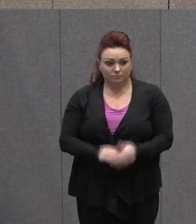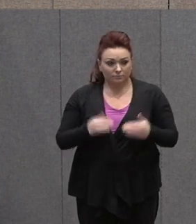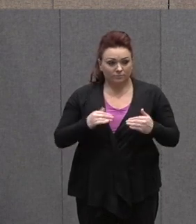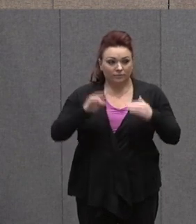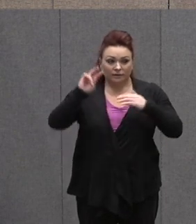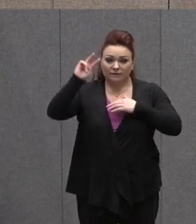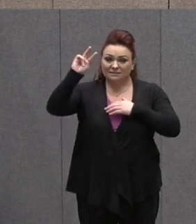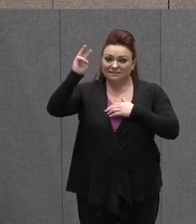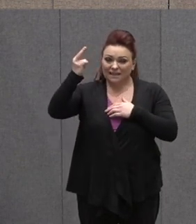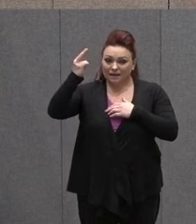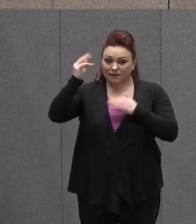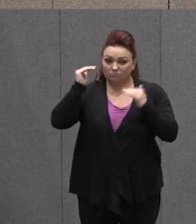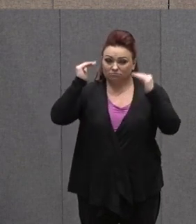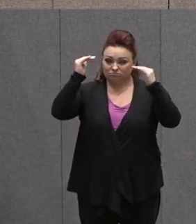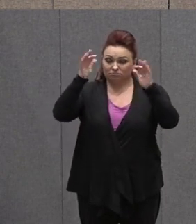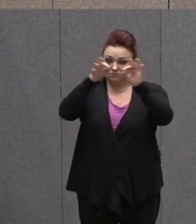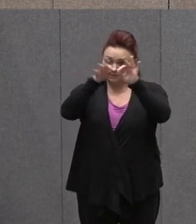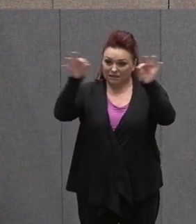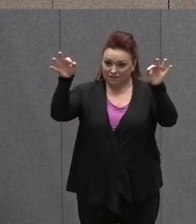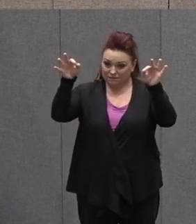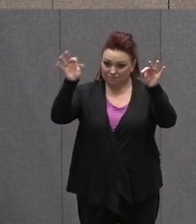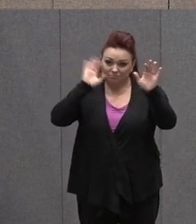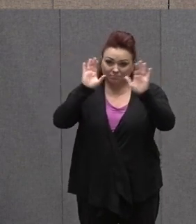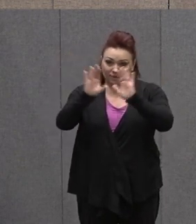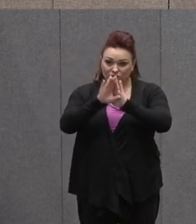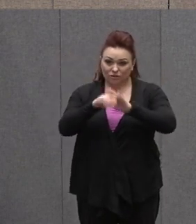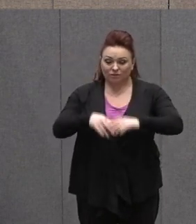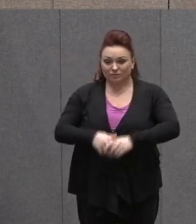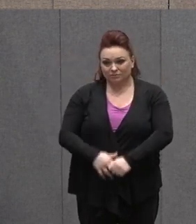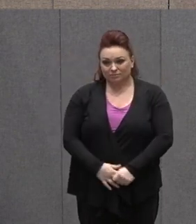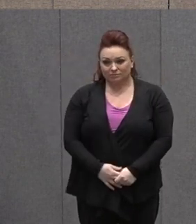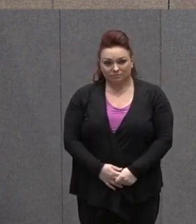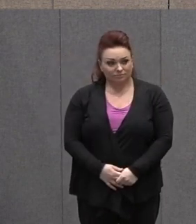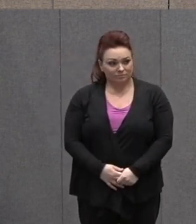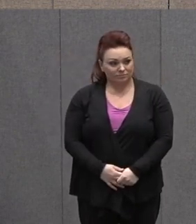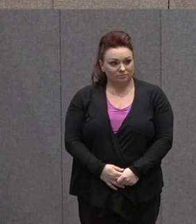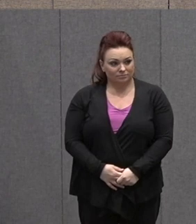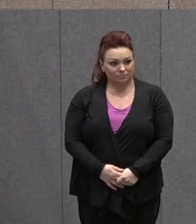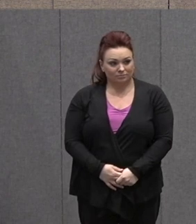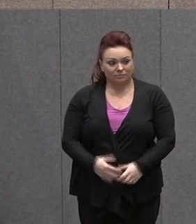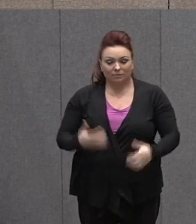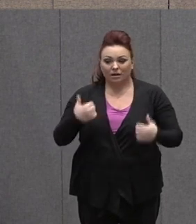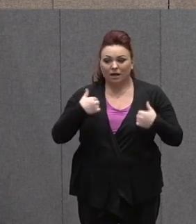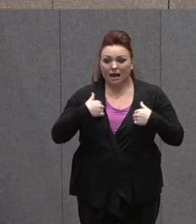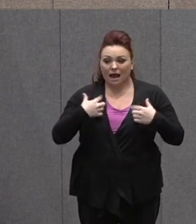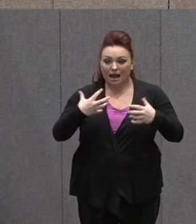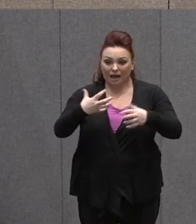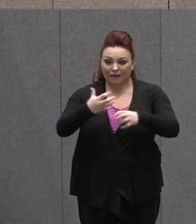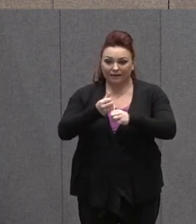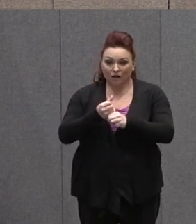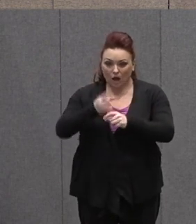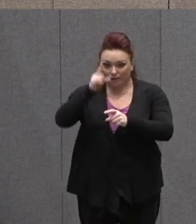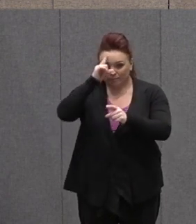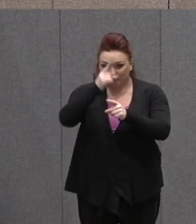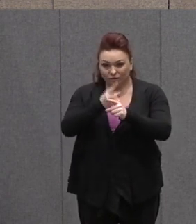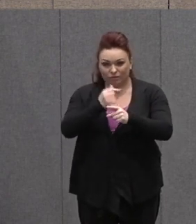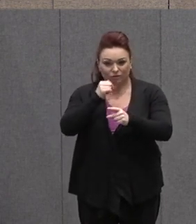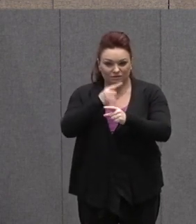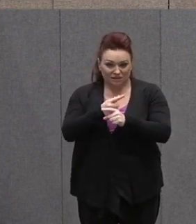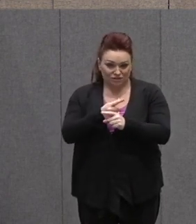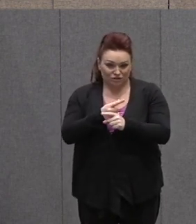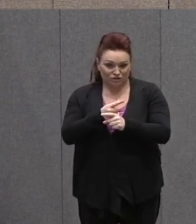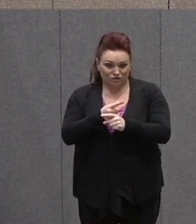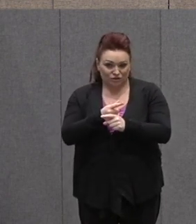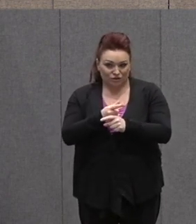What could I write in the second picture? Yeah, I got a sibling. So I'm going to